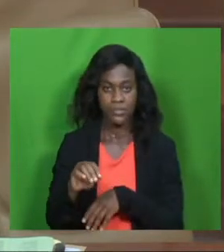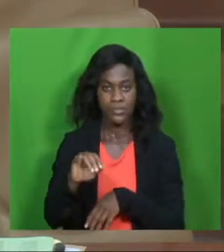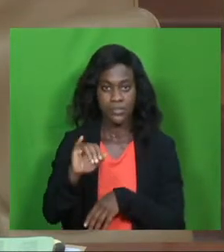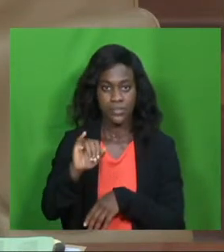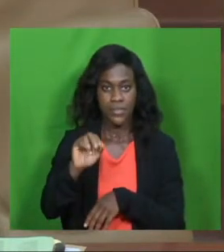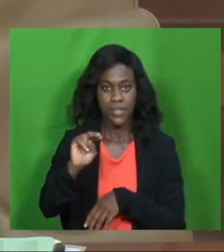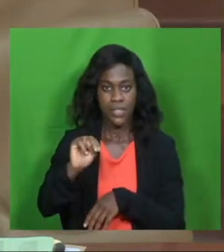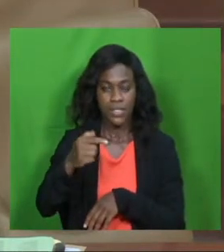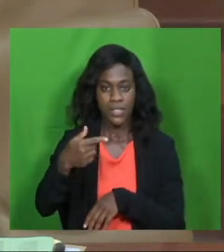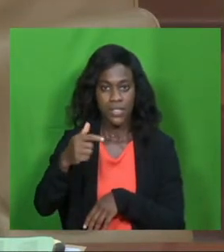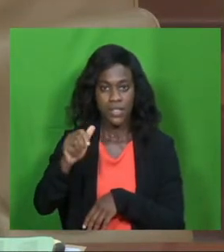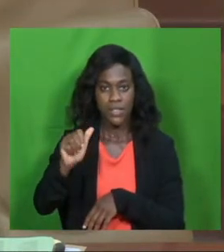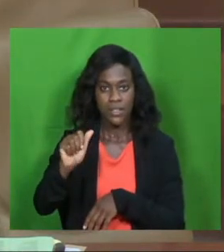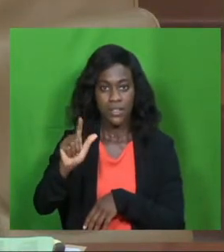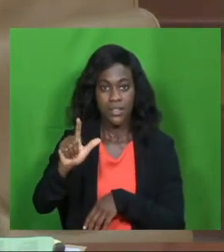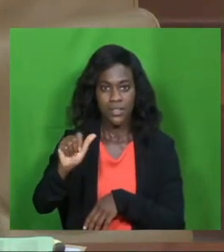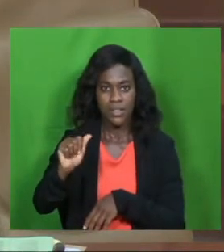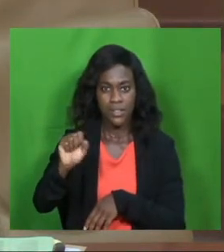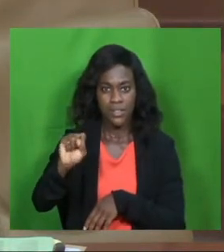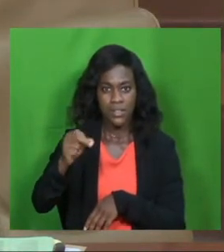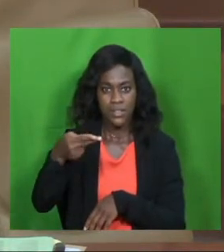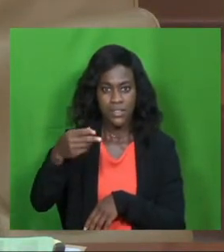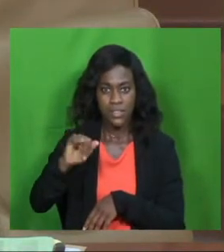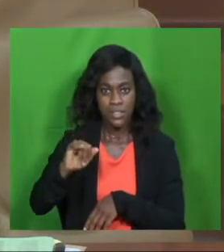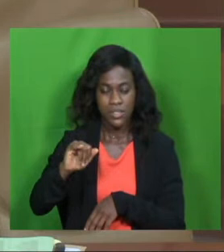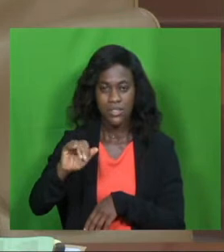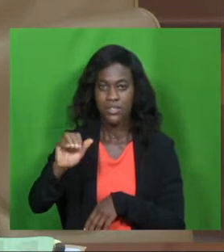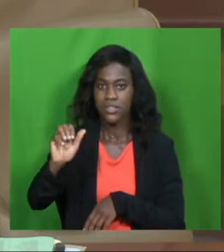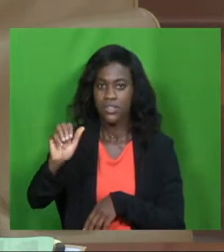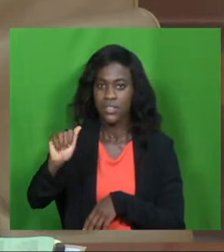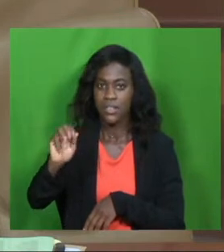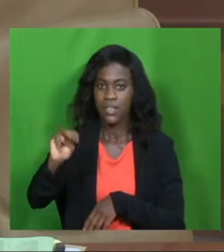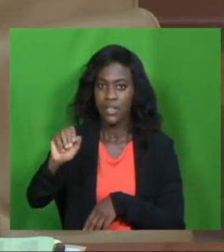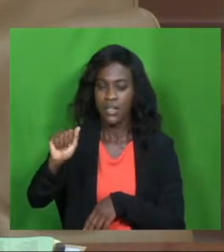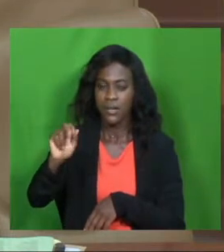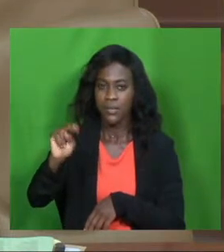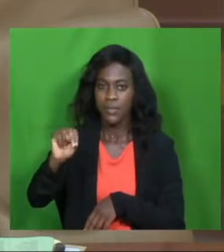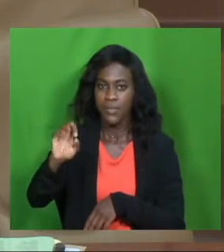Amanfro, even though it's an AstroTurf, you have